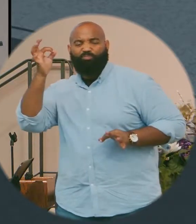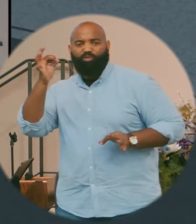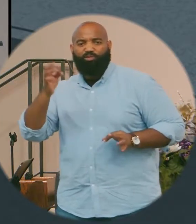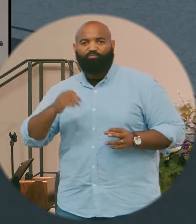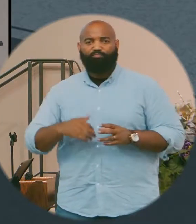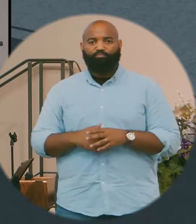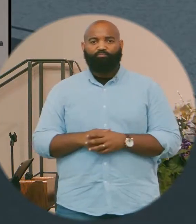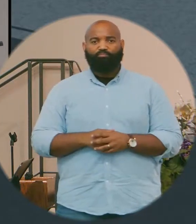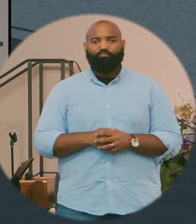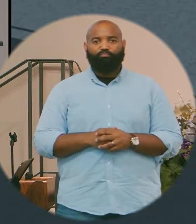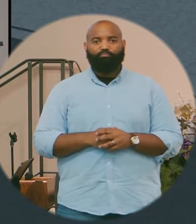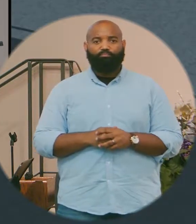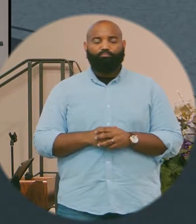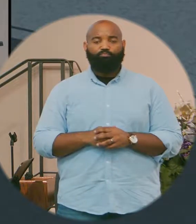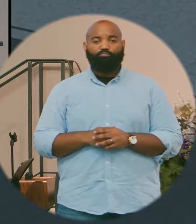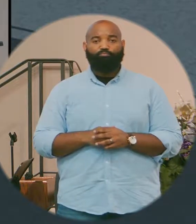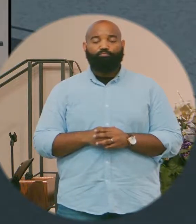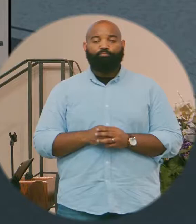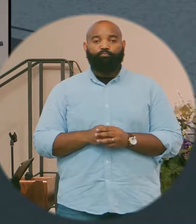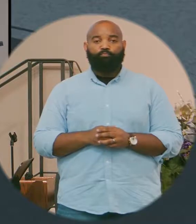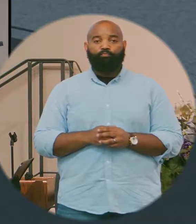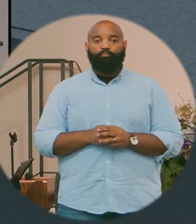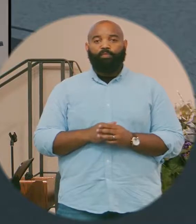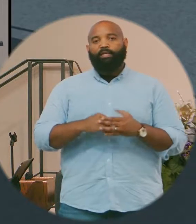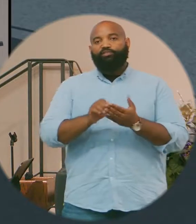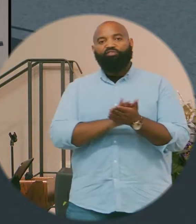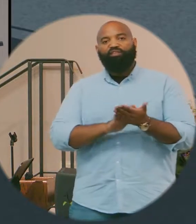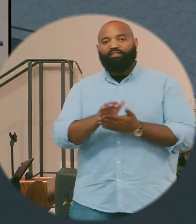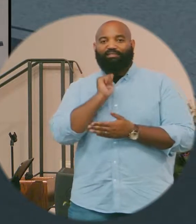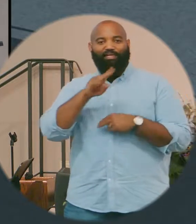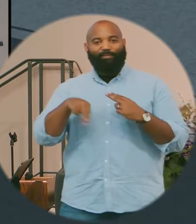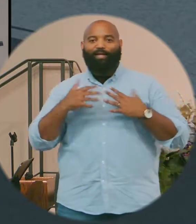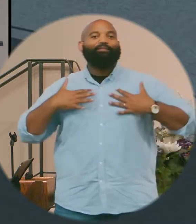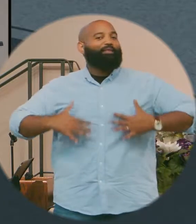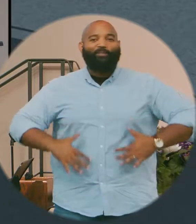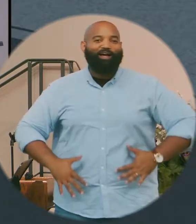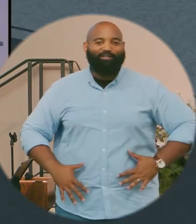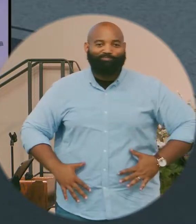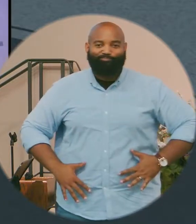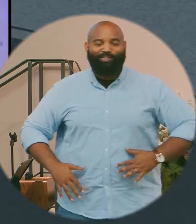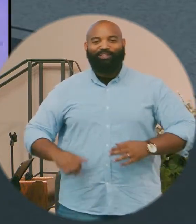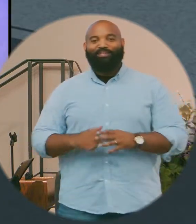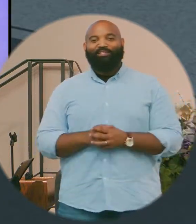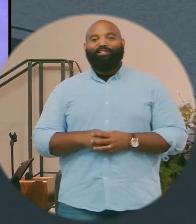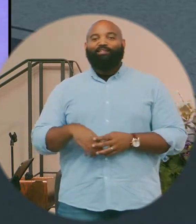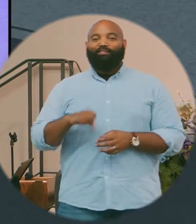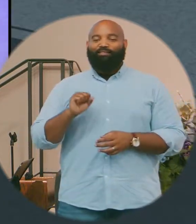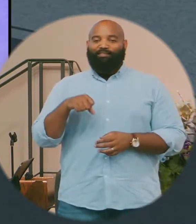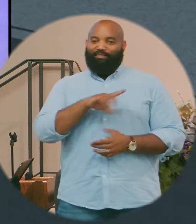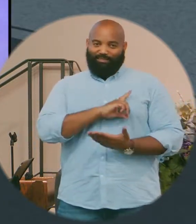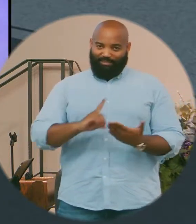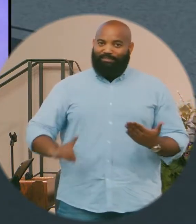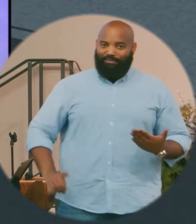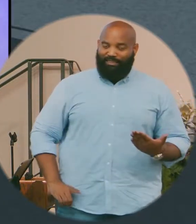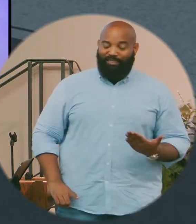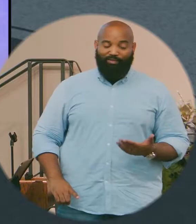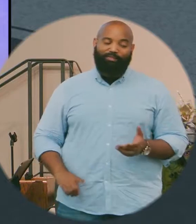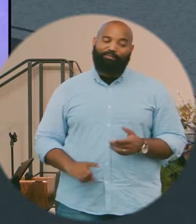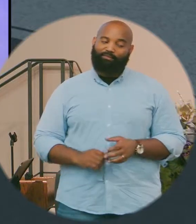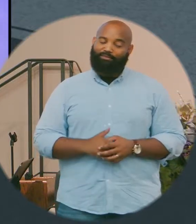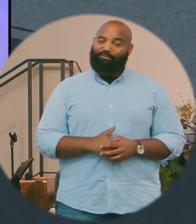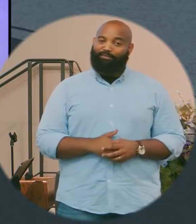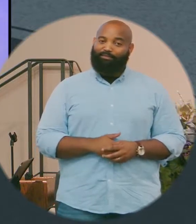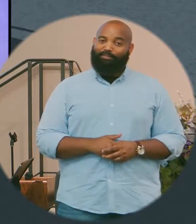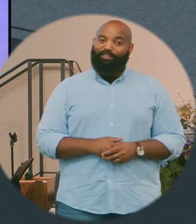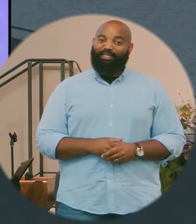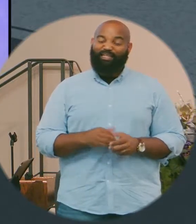this cleansing was not referring to an outward cleansing. I'm sure that David was a bad, bad boy. He was the king of Israel.